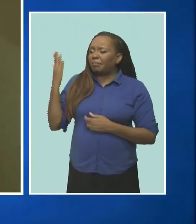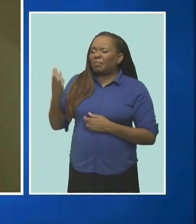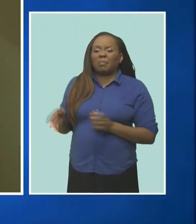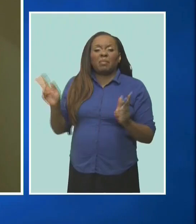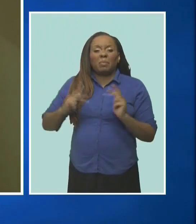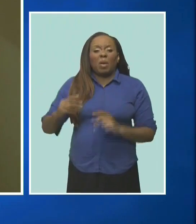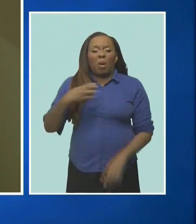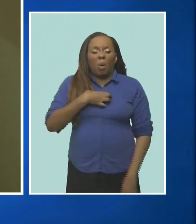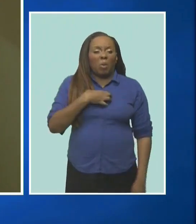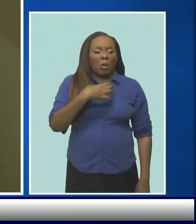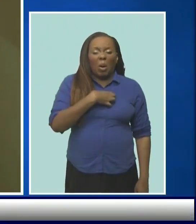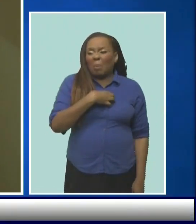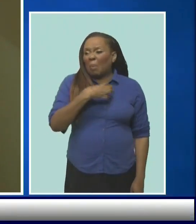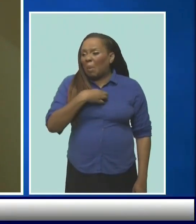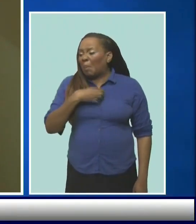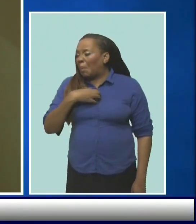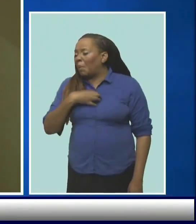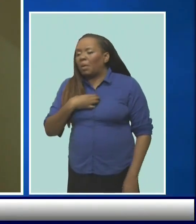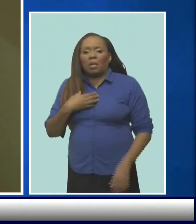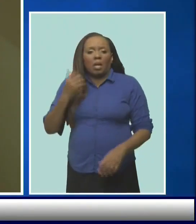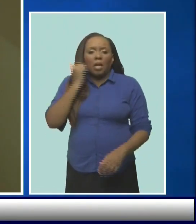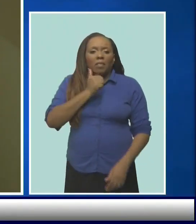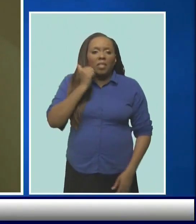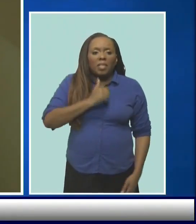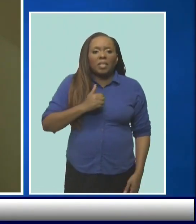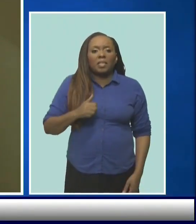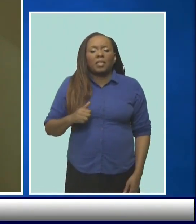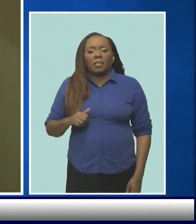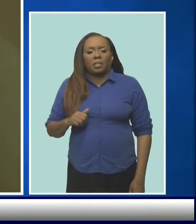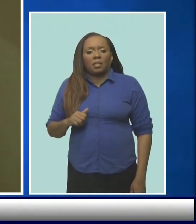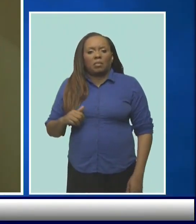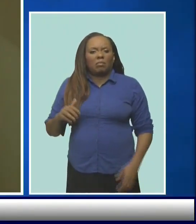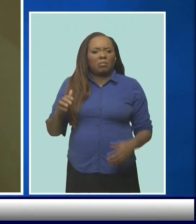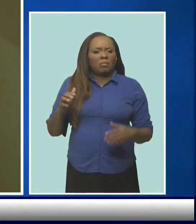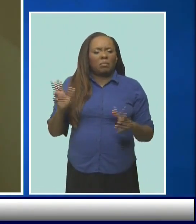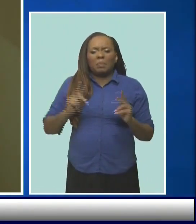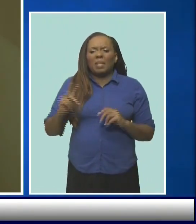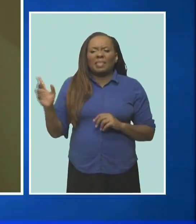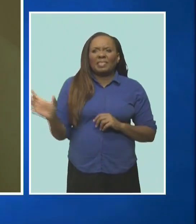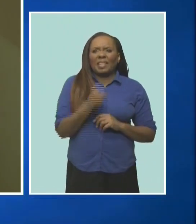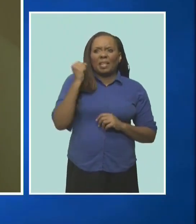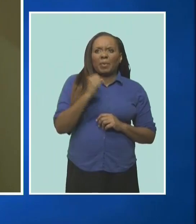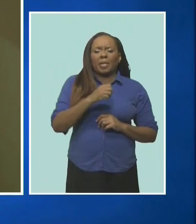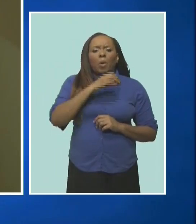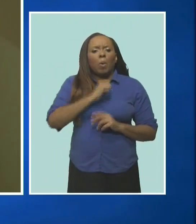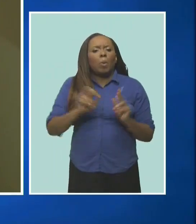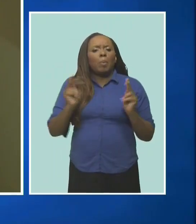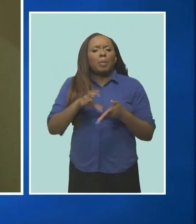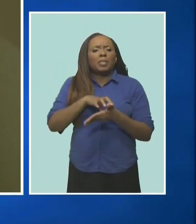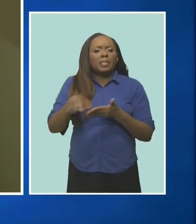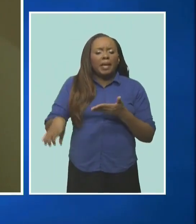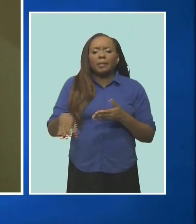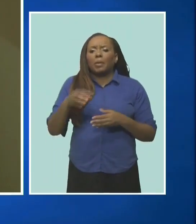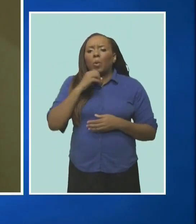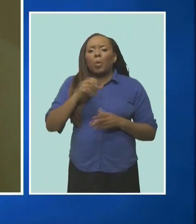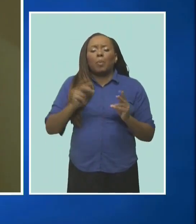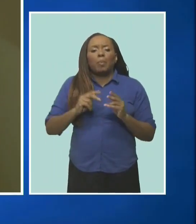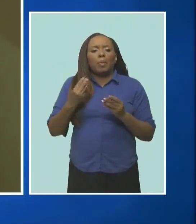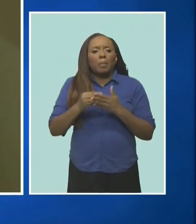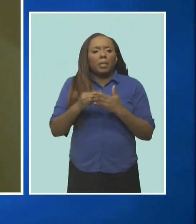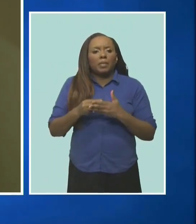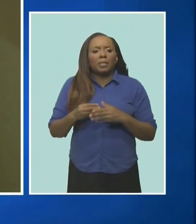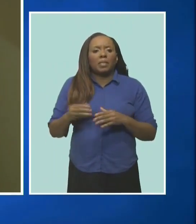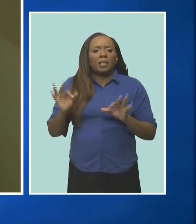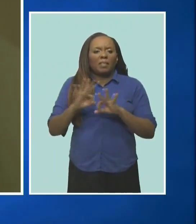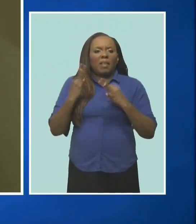us daily of the pension that's being taken away, the property that is being taken up, and the families that are all in fighting